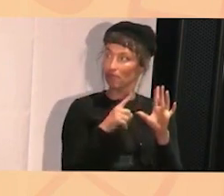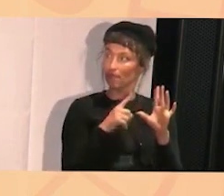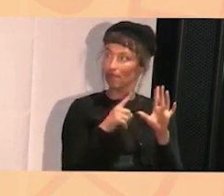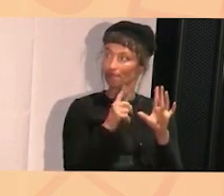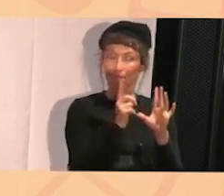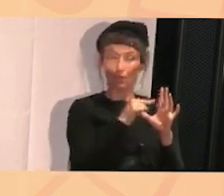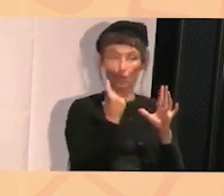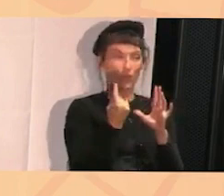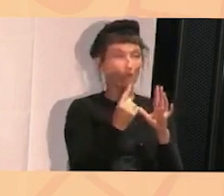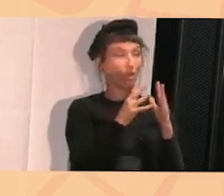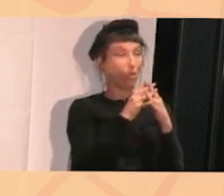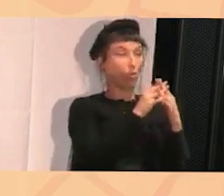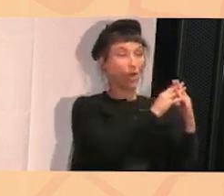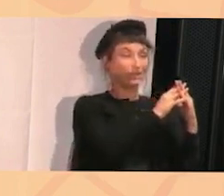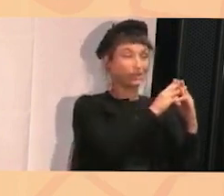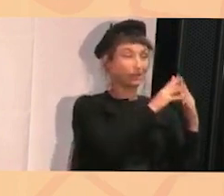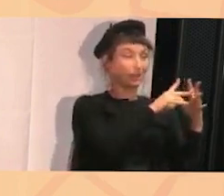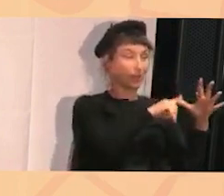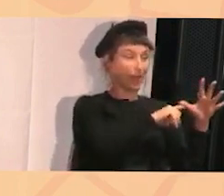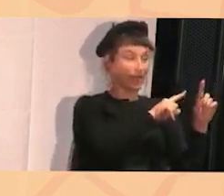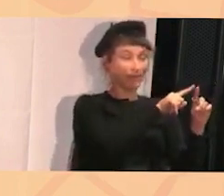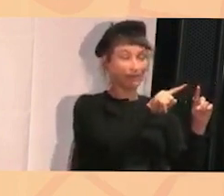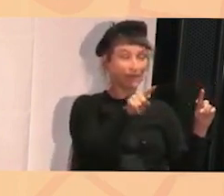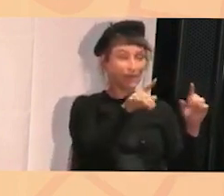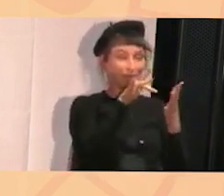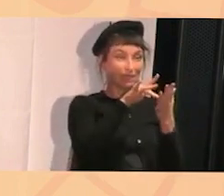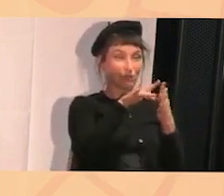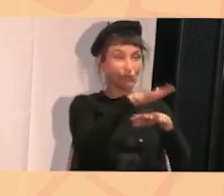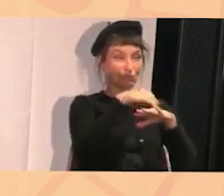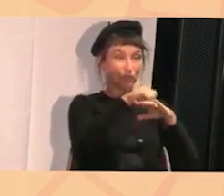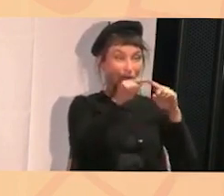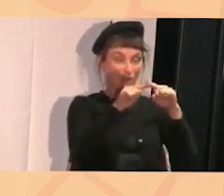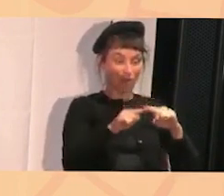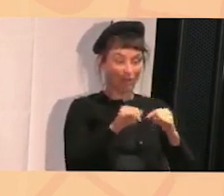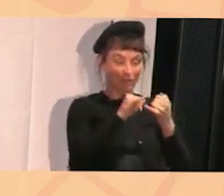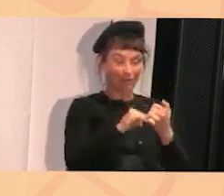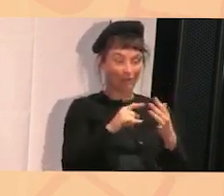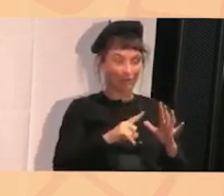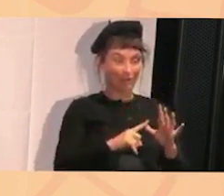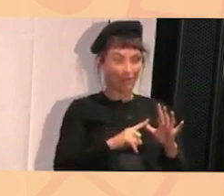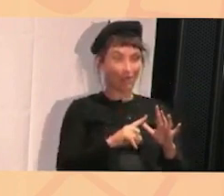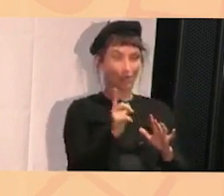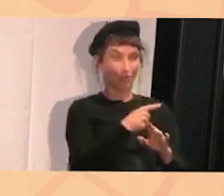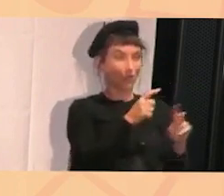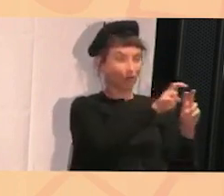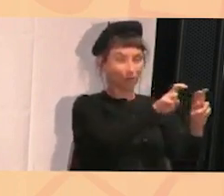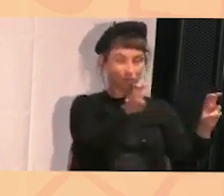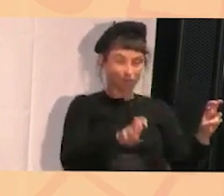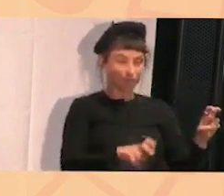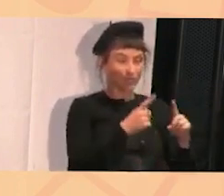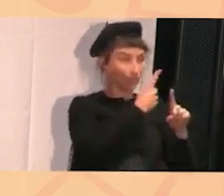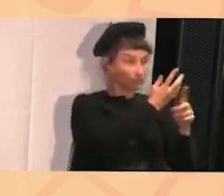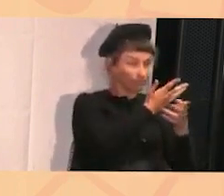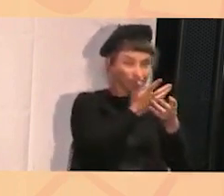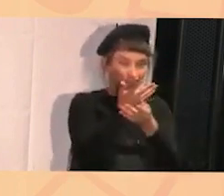the three states and talking to the elders there to work on this trade route program, which we've